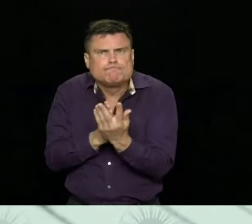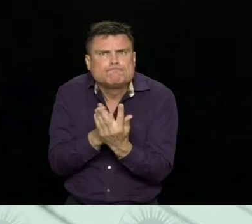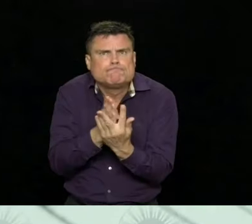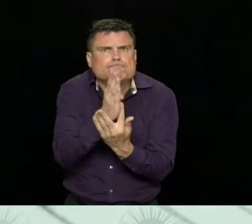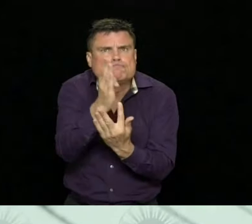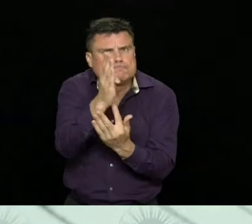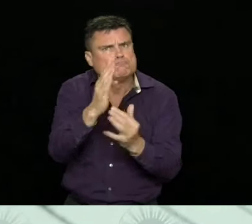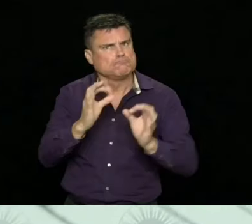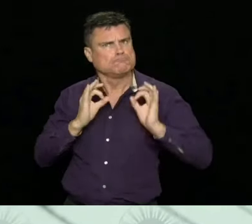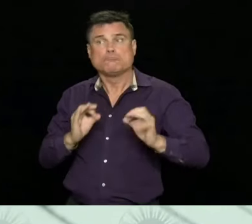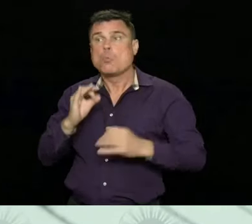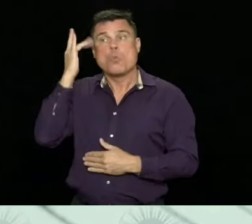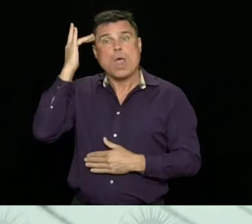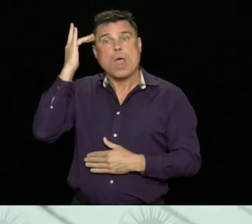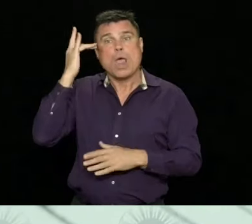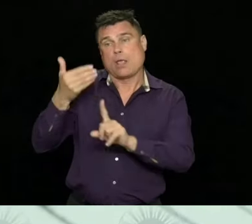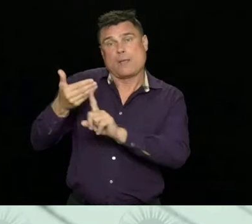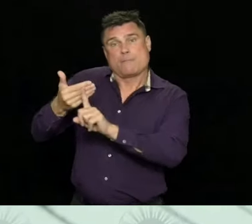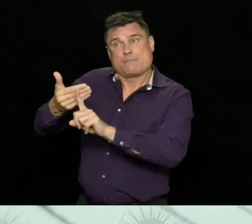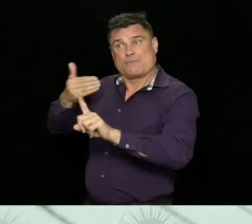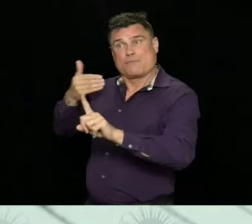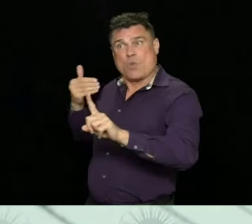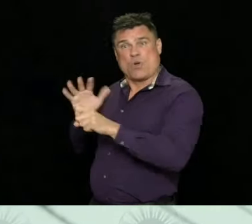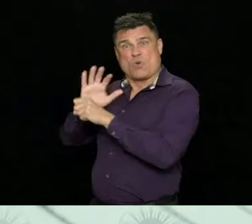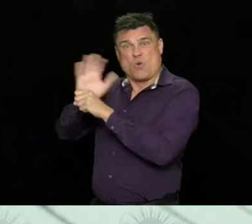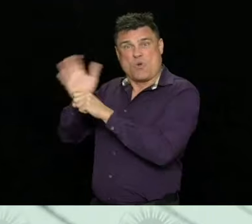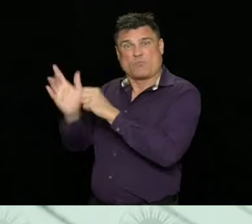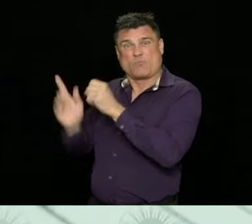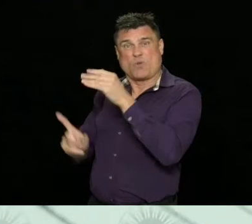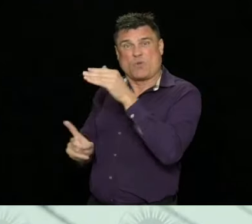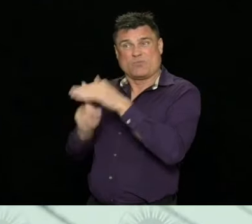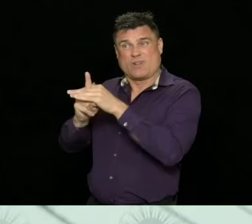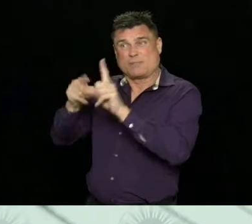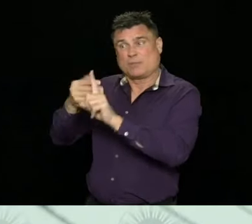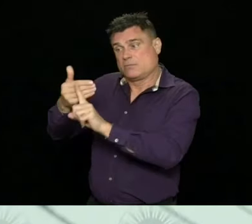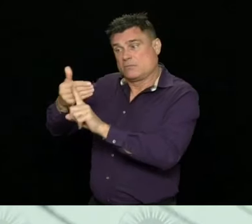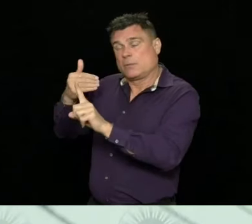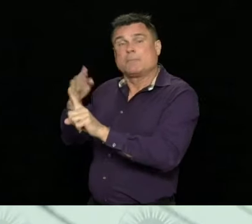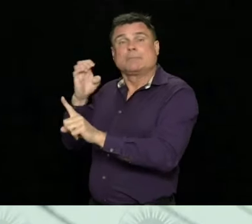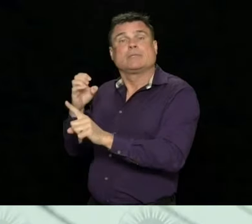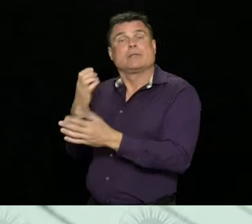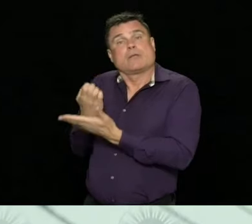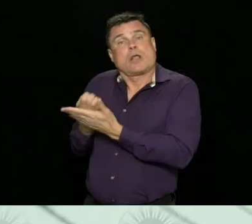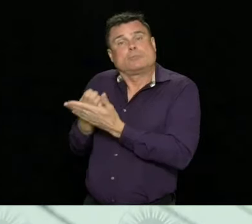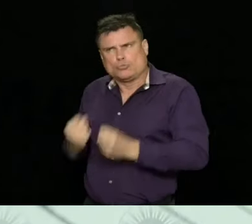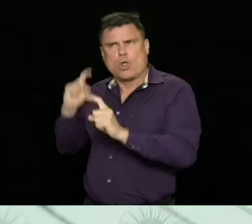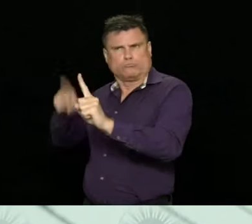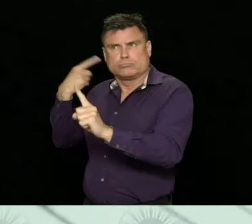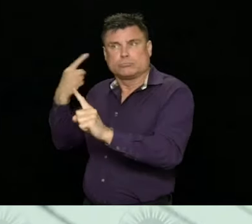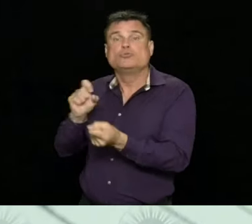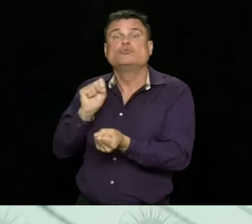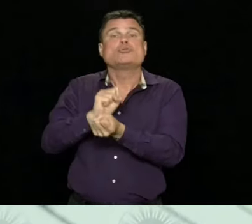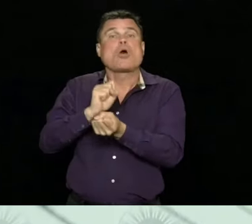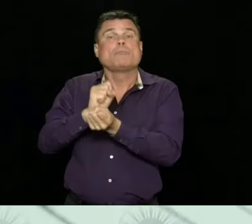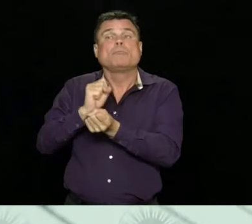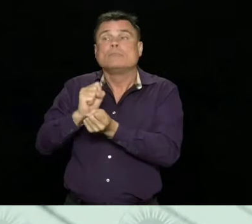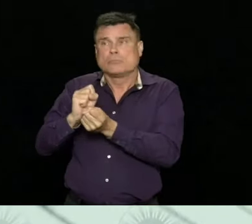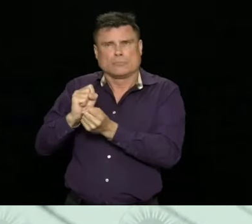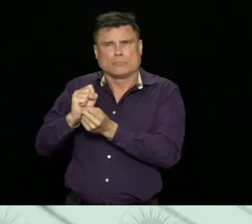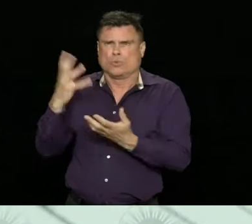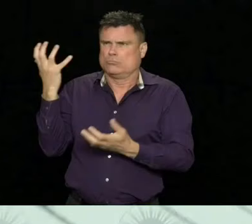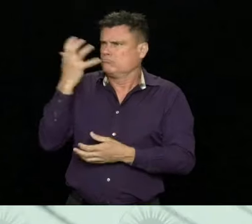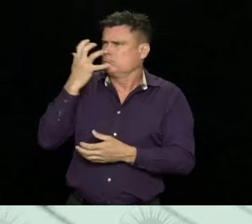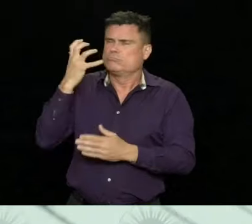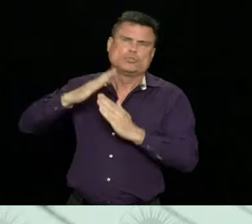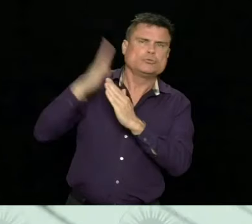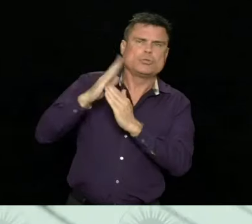pre-COVID-19, BC had the lowest unemployment rate in the country and one of the best economic growth. I feel strongly that